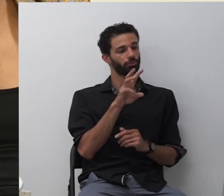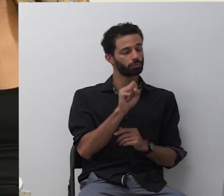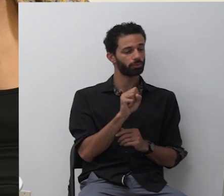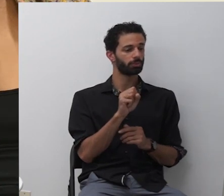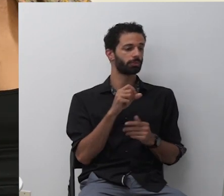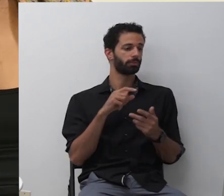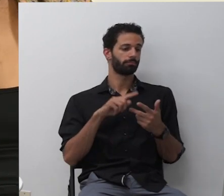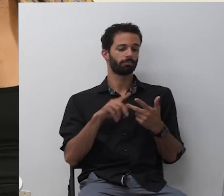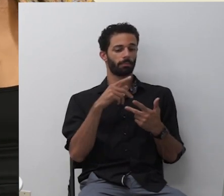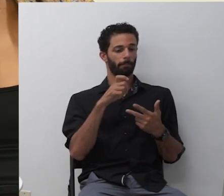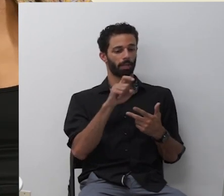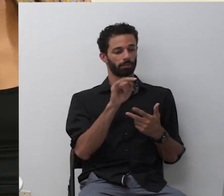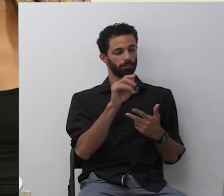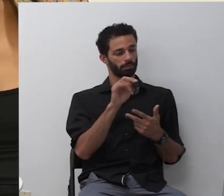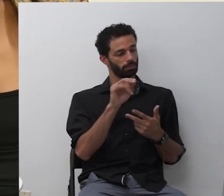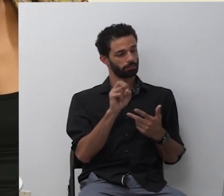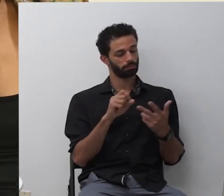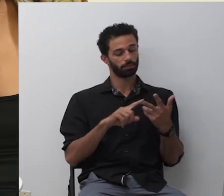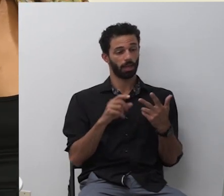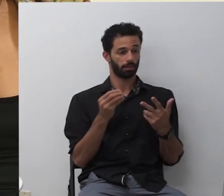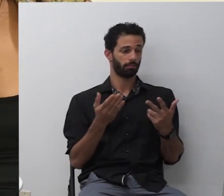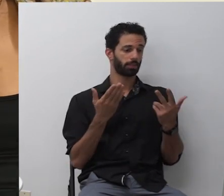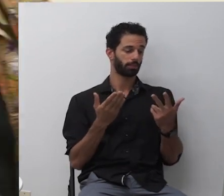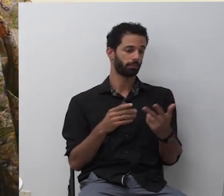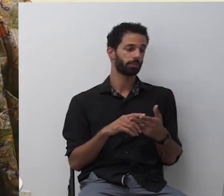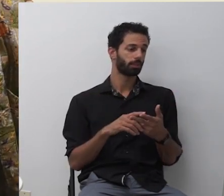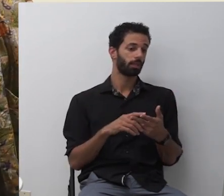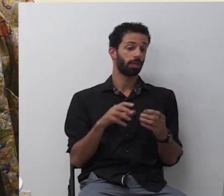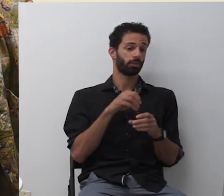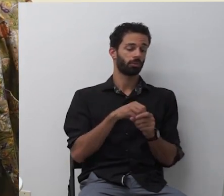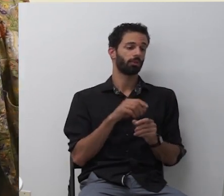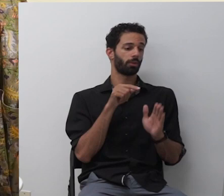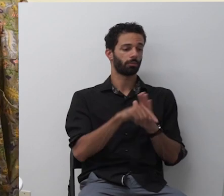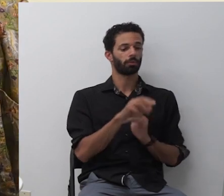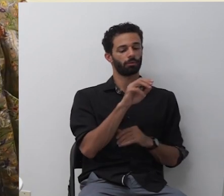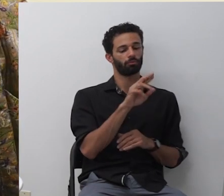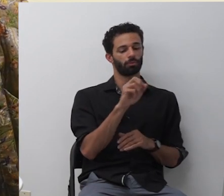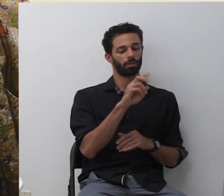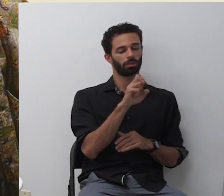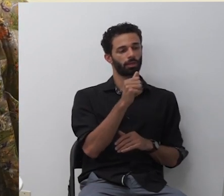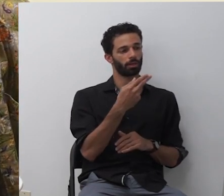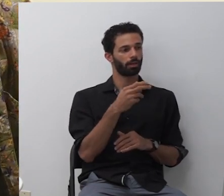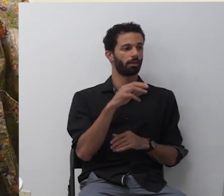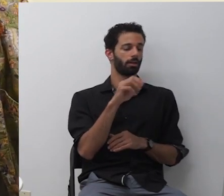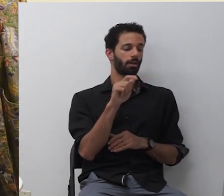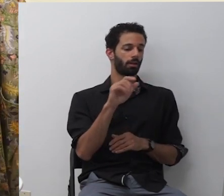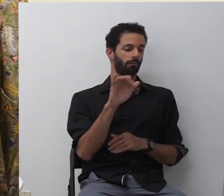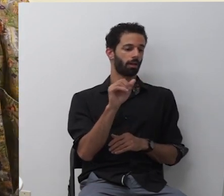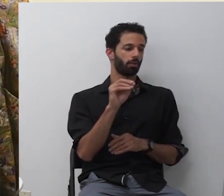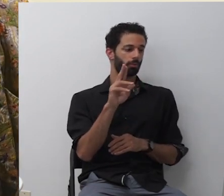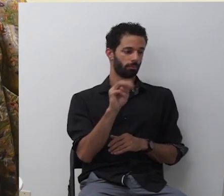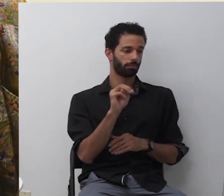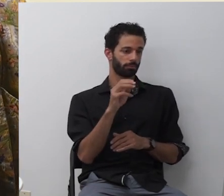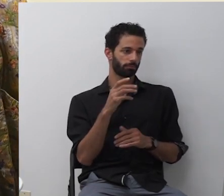Muslims, most recently including the recent murder of Wadea Al-Fayoum, a 6-year-old Palestinian boy